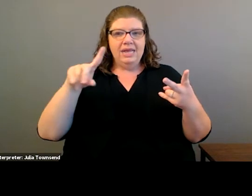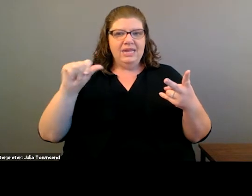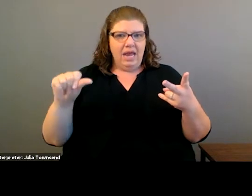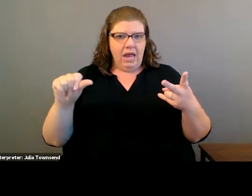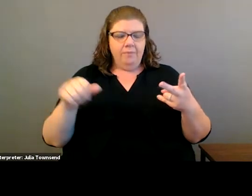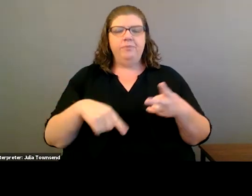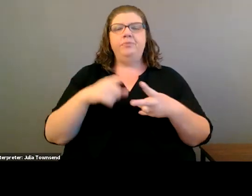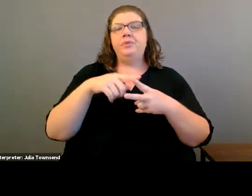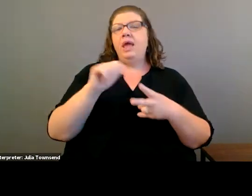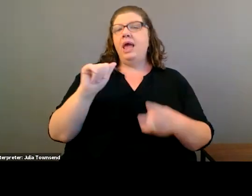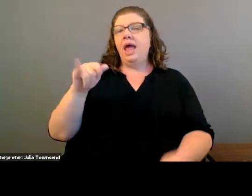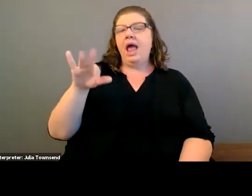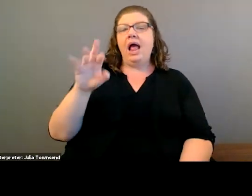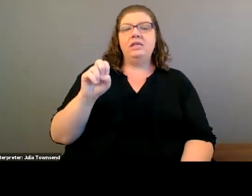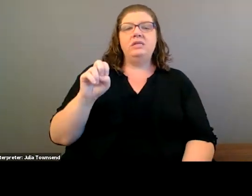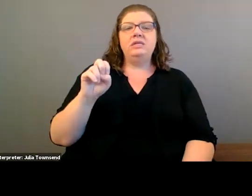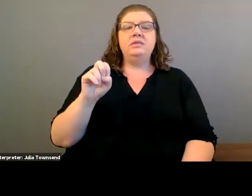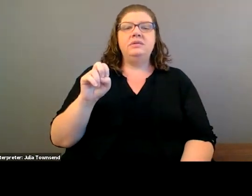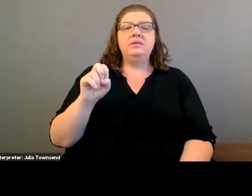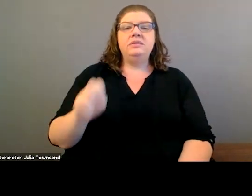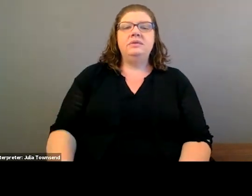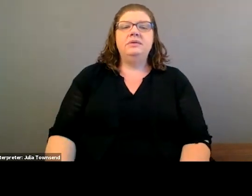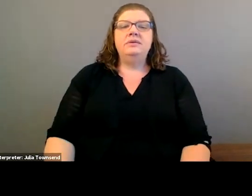Alice Post.